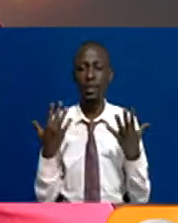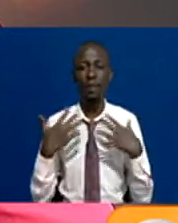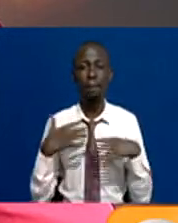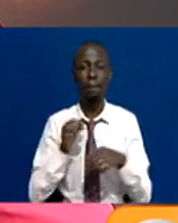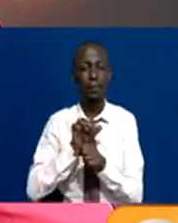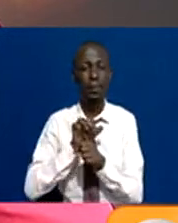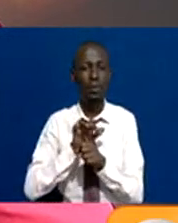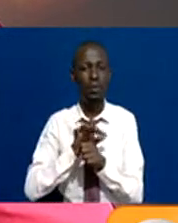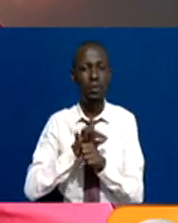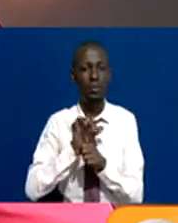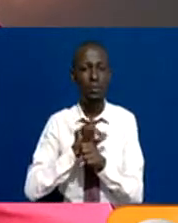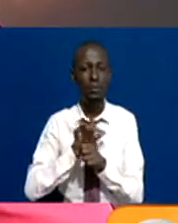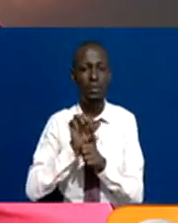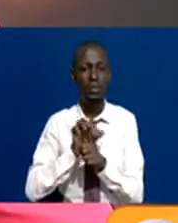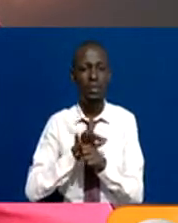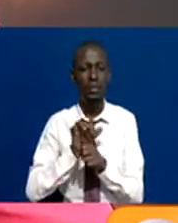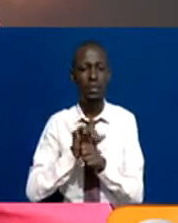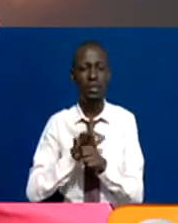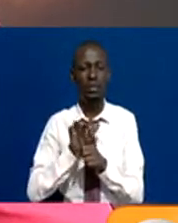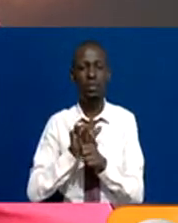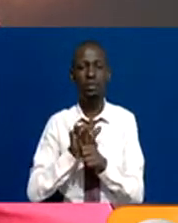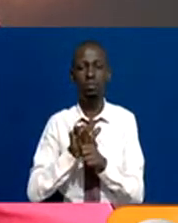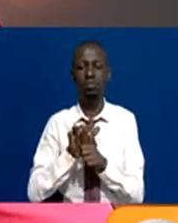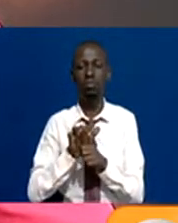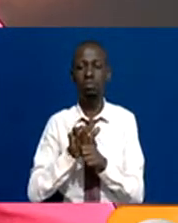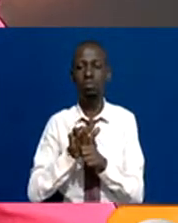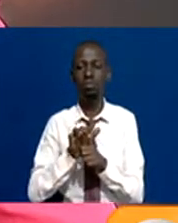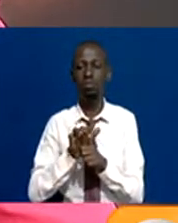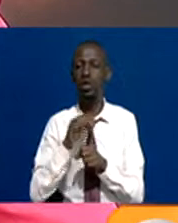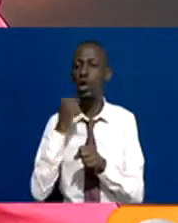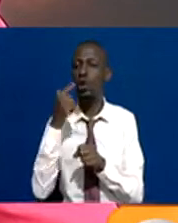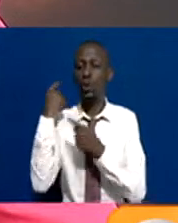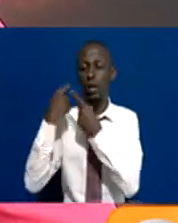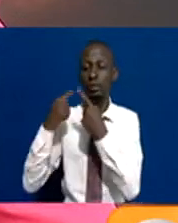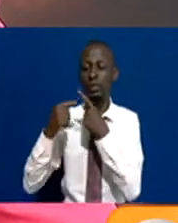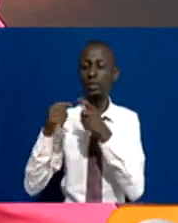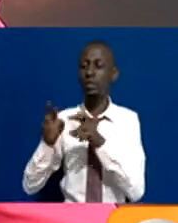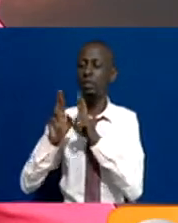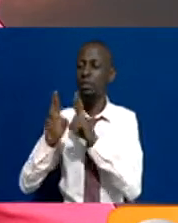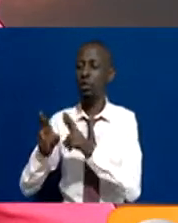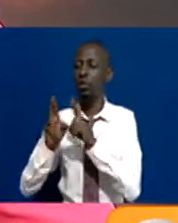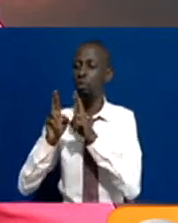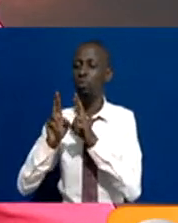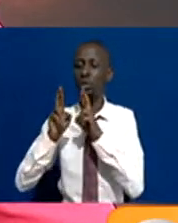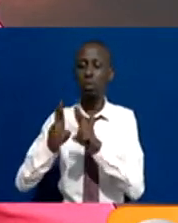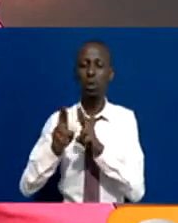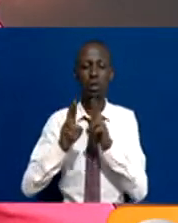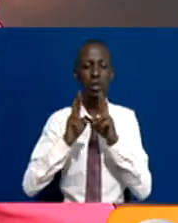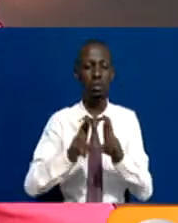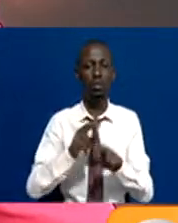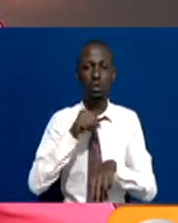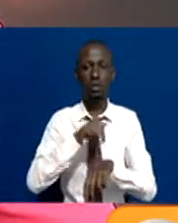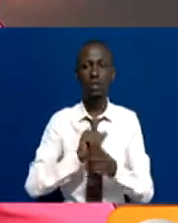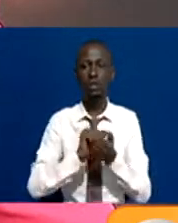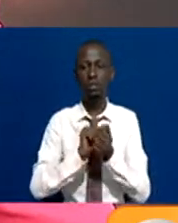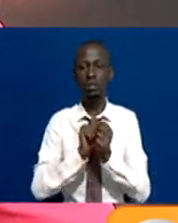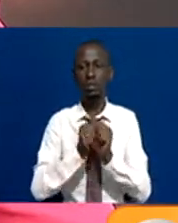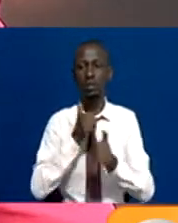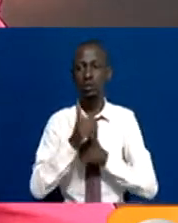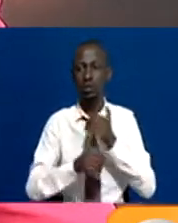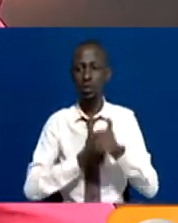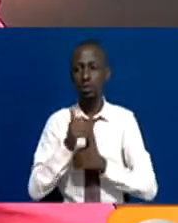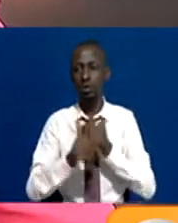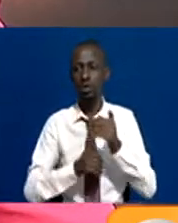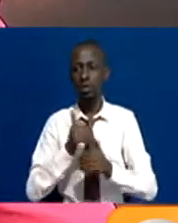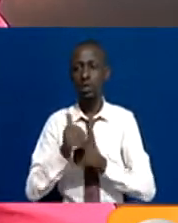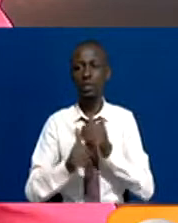that this survivor is reporting to. Right. And as they're transitioning through this whole process, so there's the